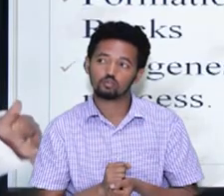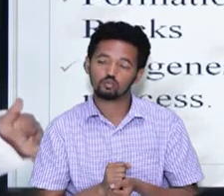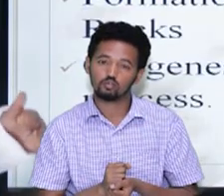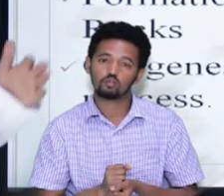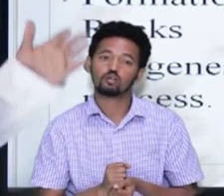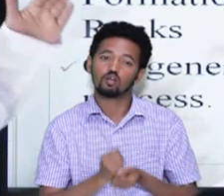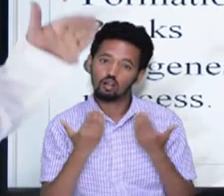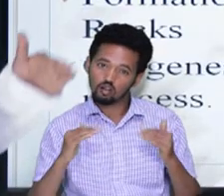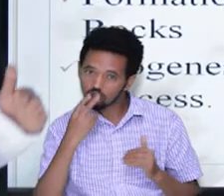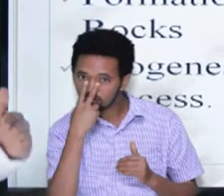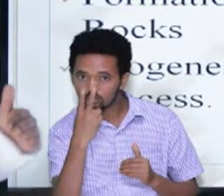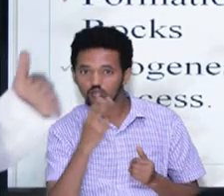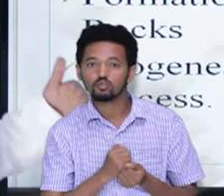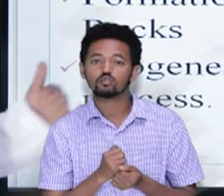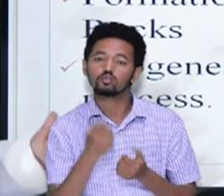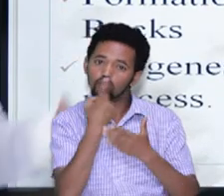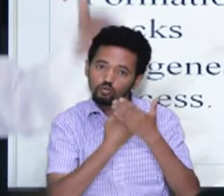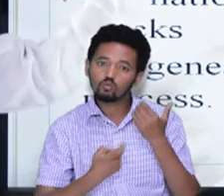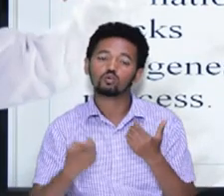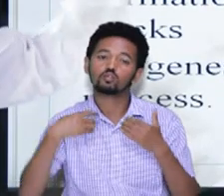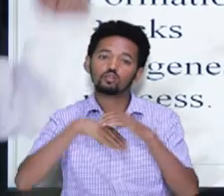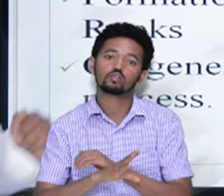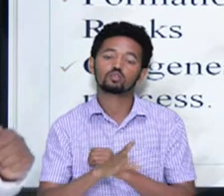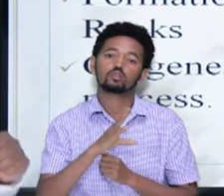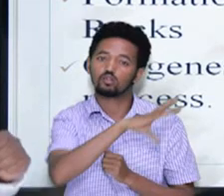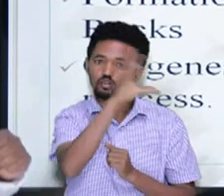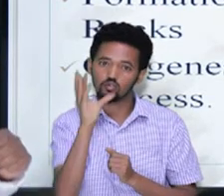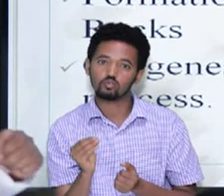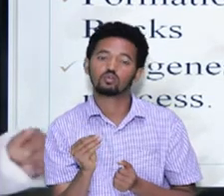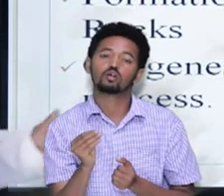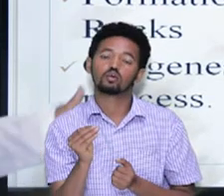Let us see what events happened in Africa during this era.